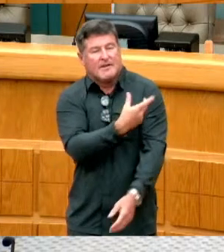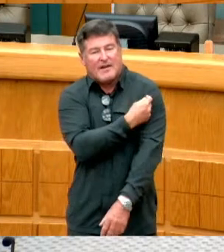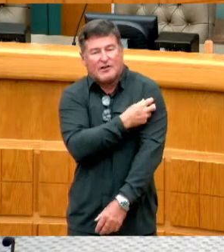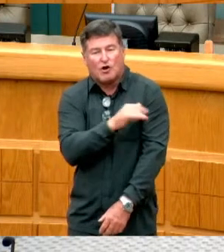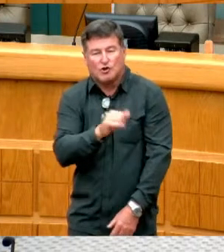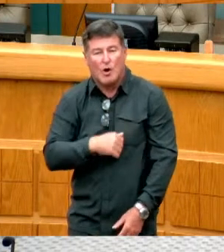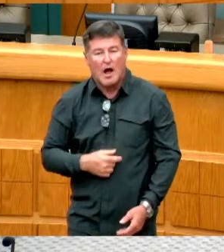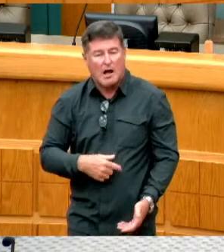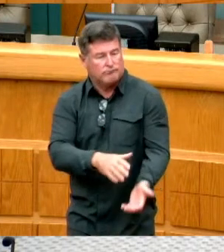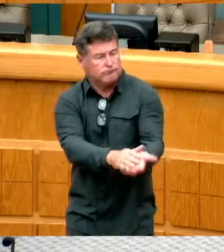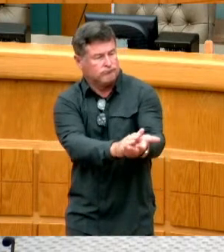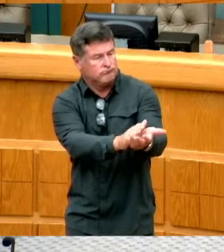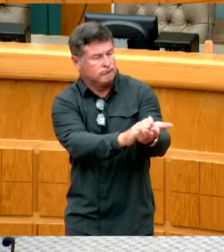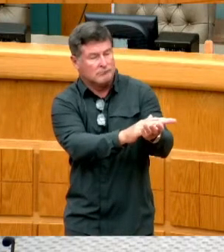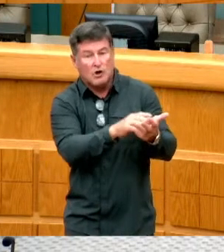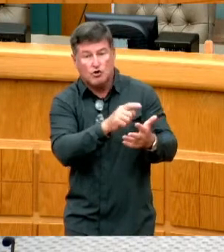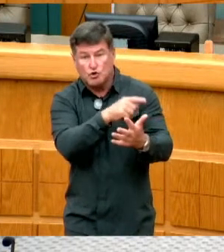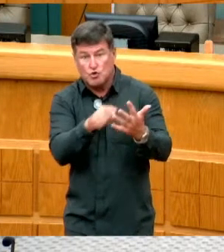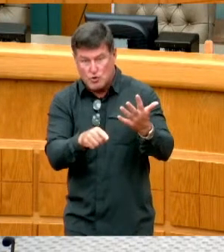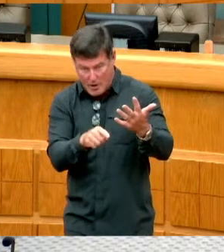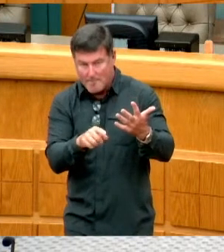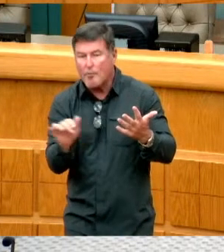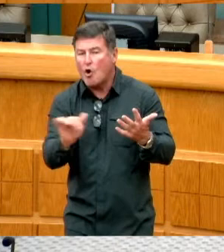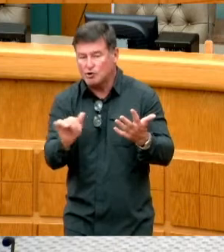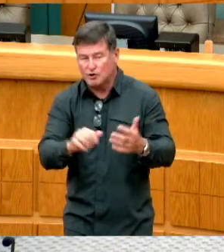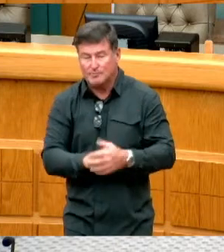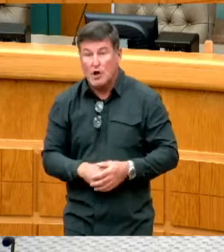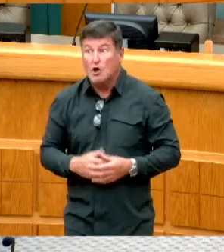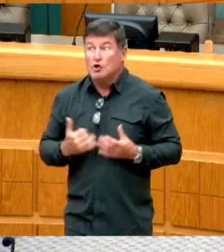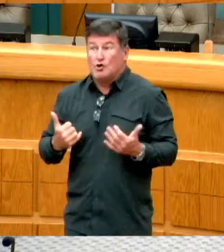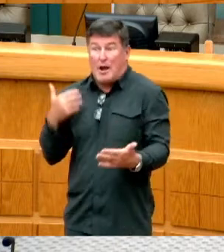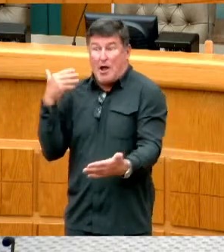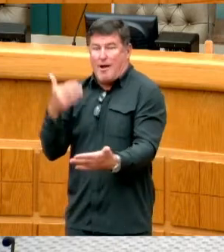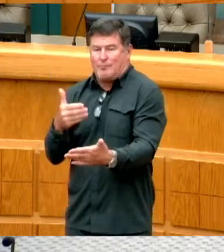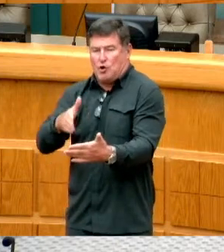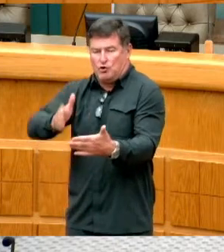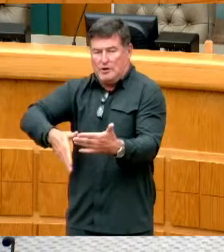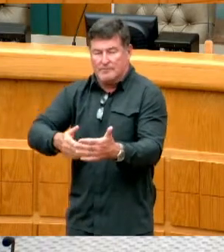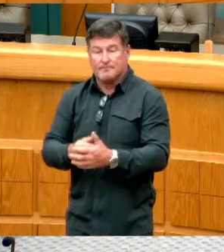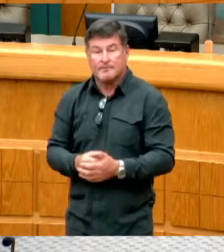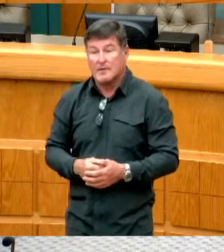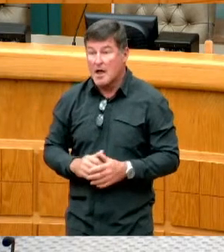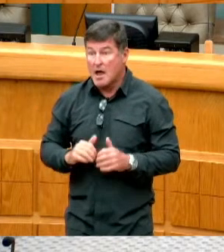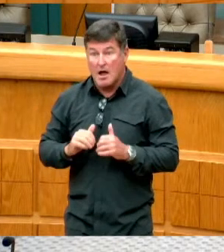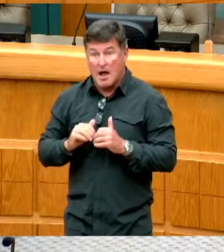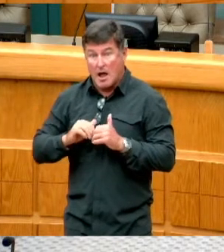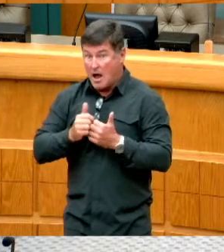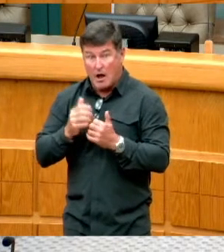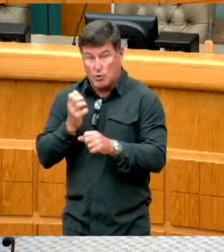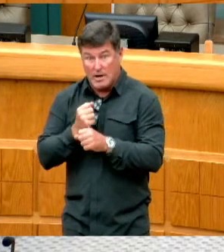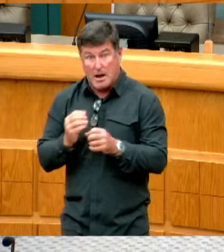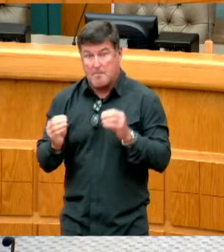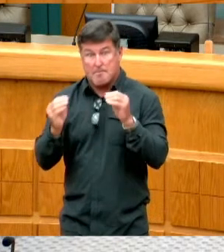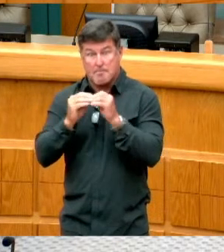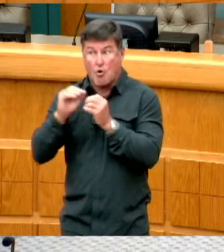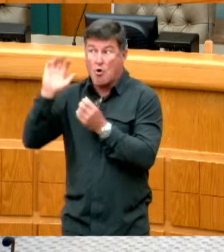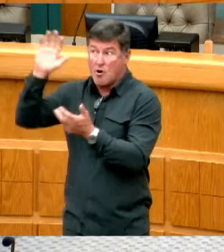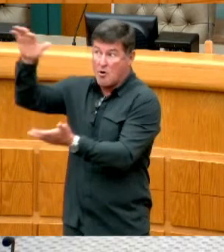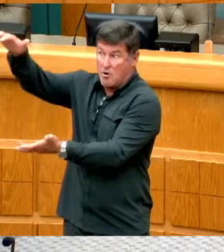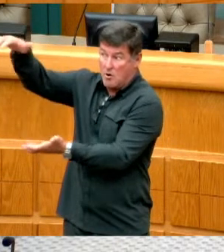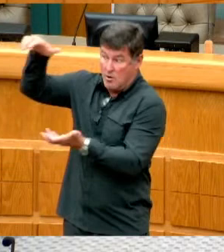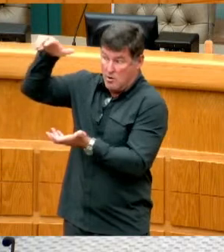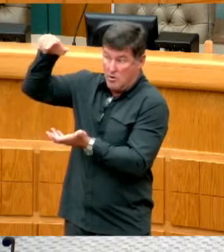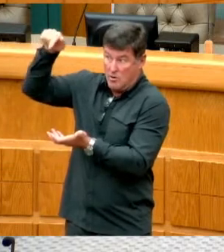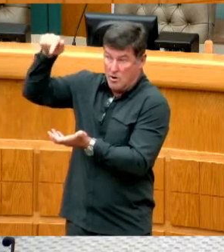as fast as you can. So look, I want to end with this. There's a key to getting more vaccine, but that